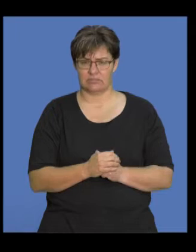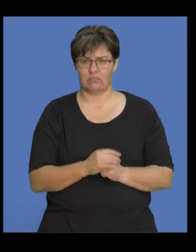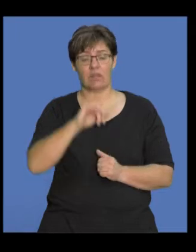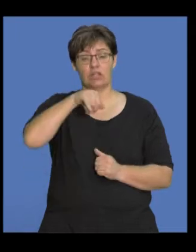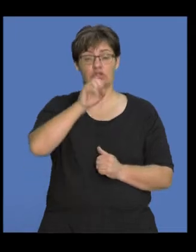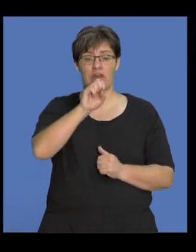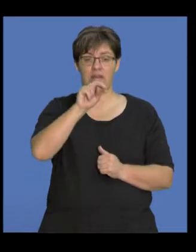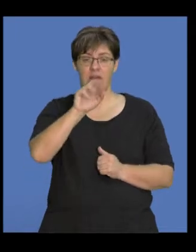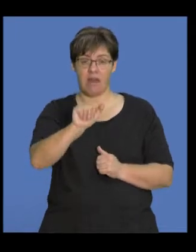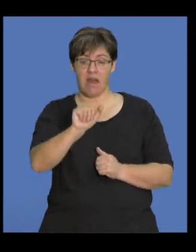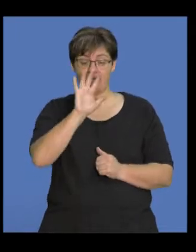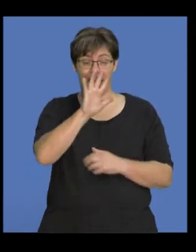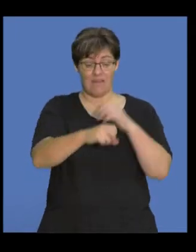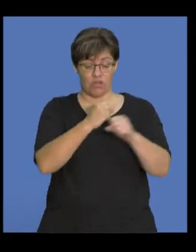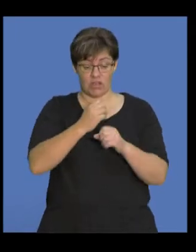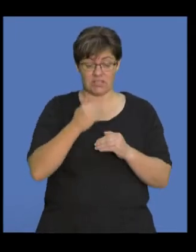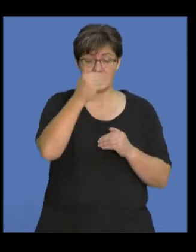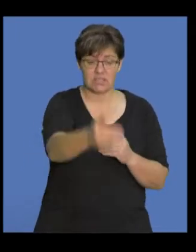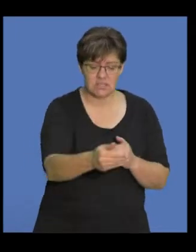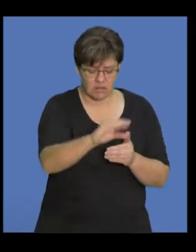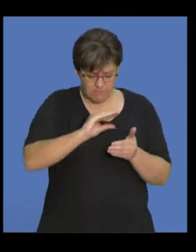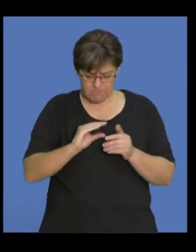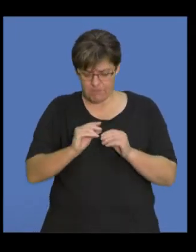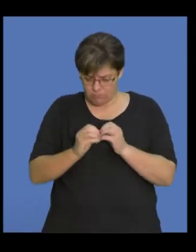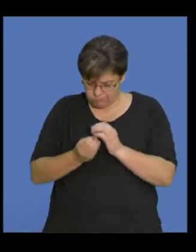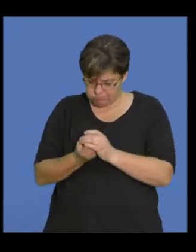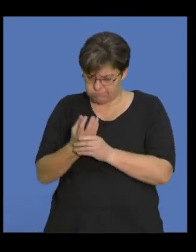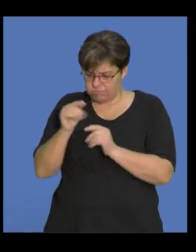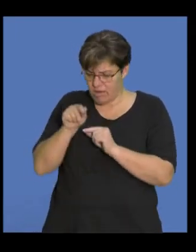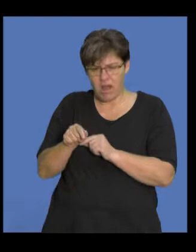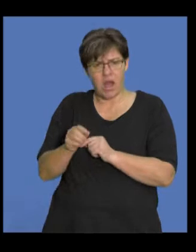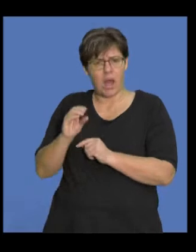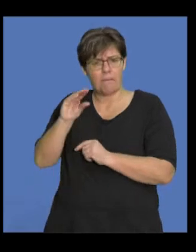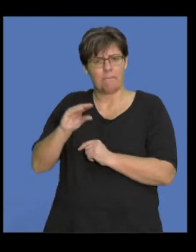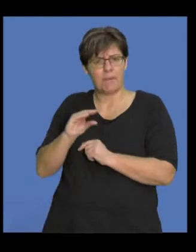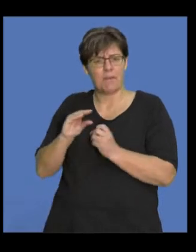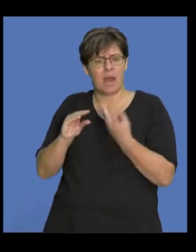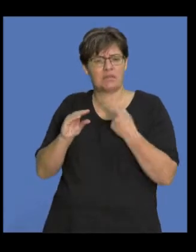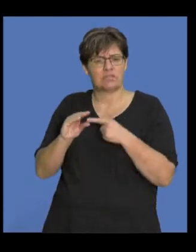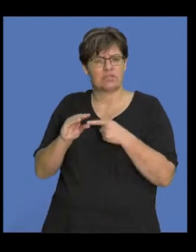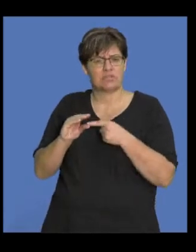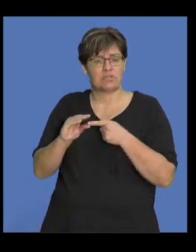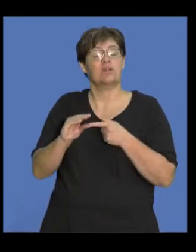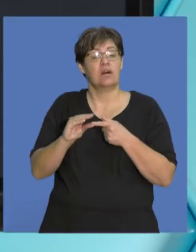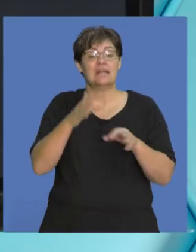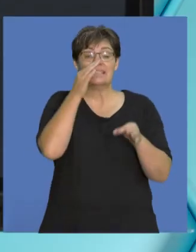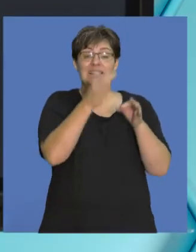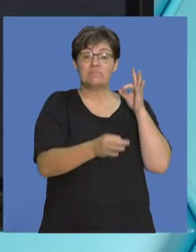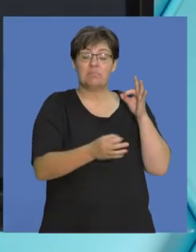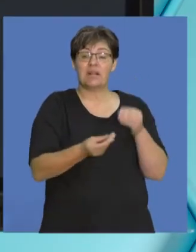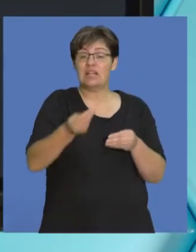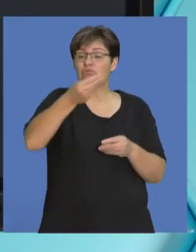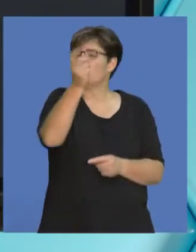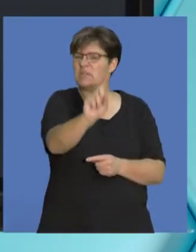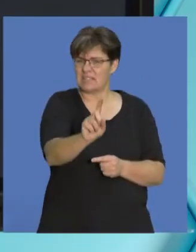have after 5 years in her bank account. Now, remember, guys, simple interest is all about